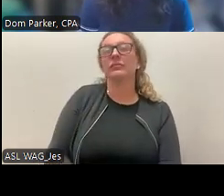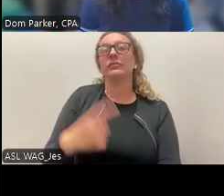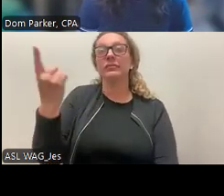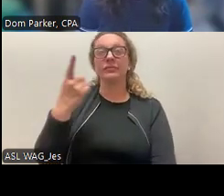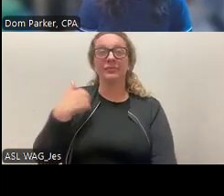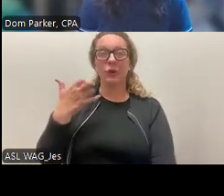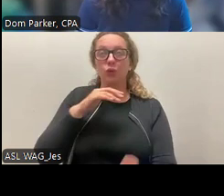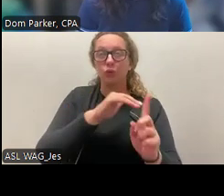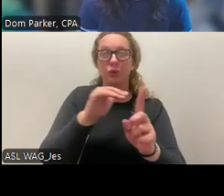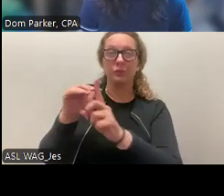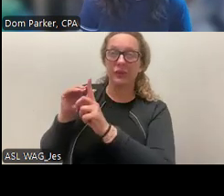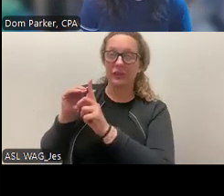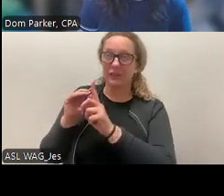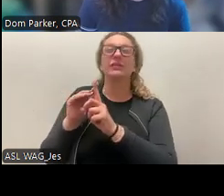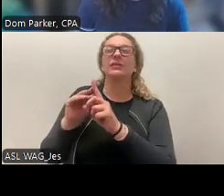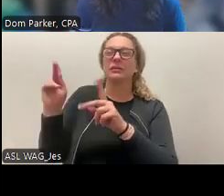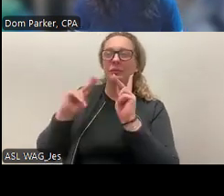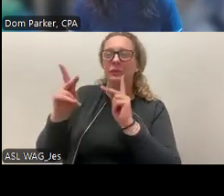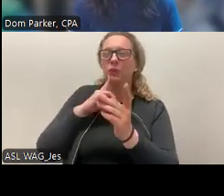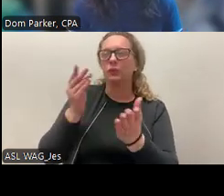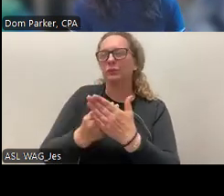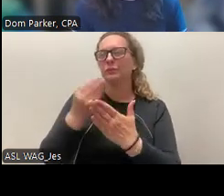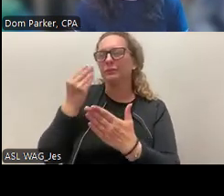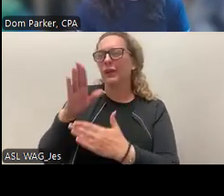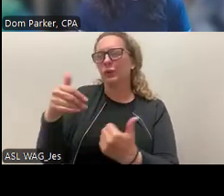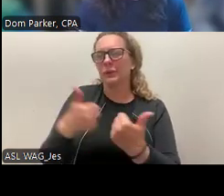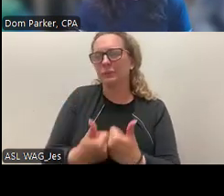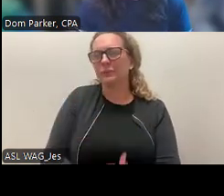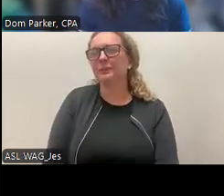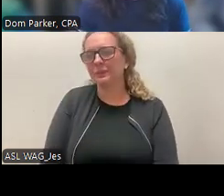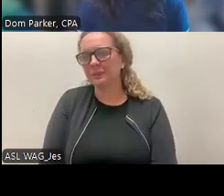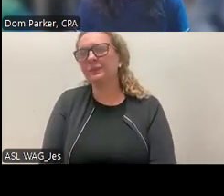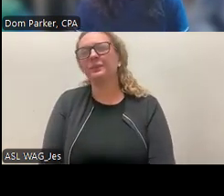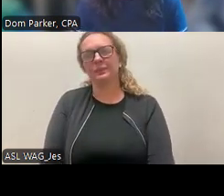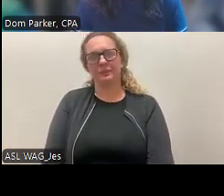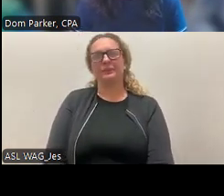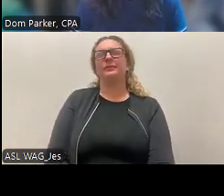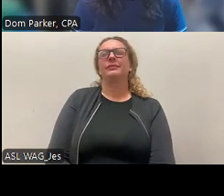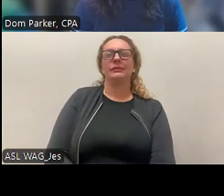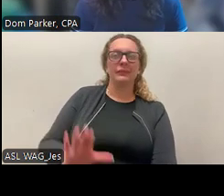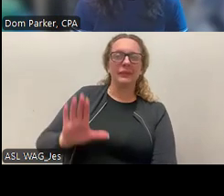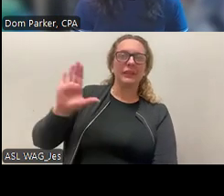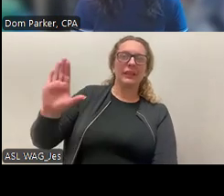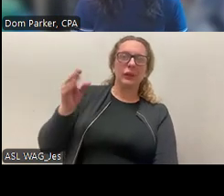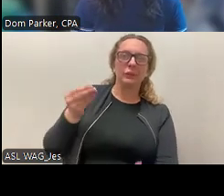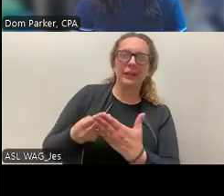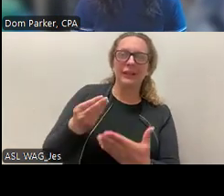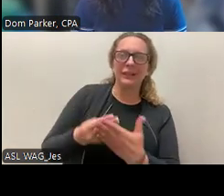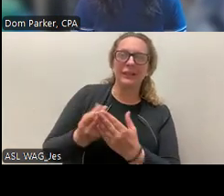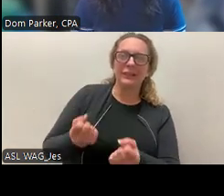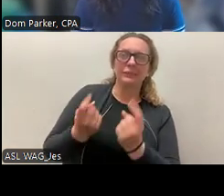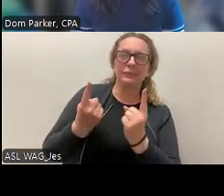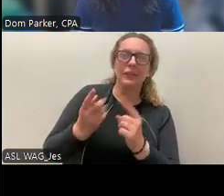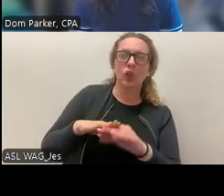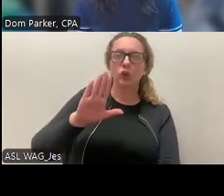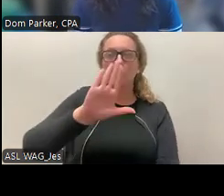to remind developers is people are going to buy your game. It is their money that they're spending